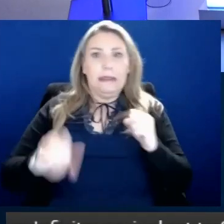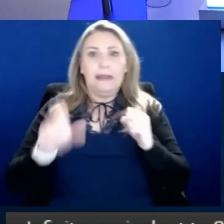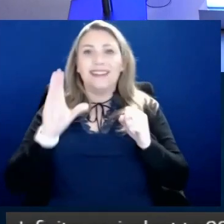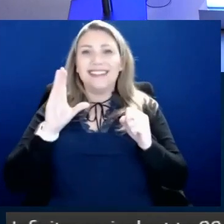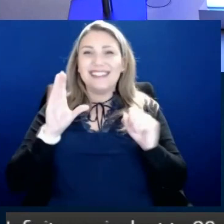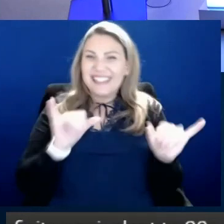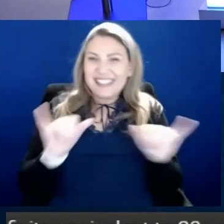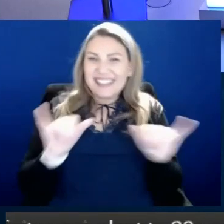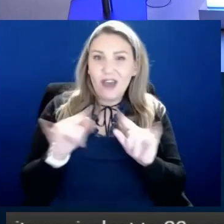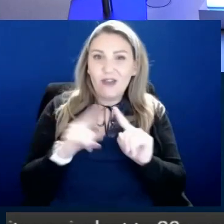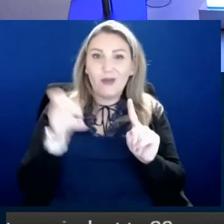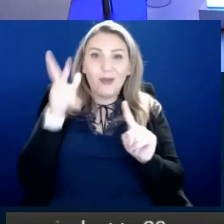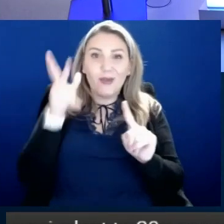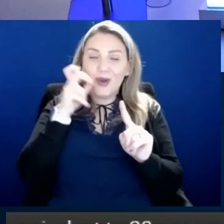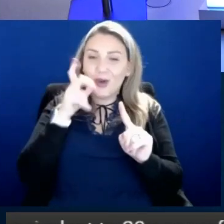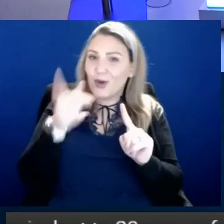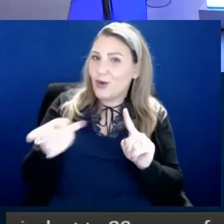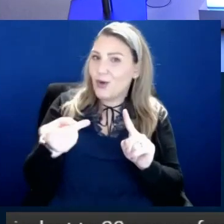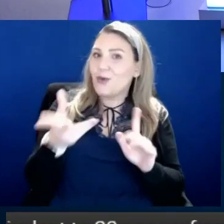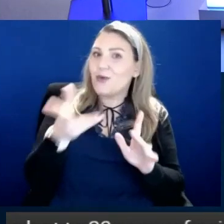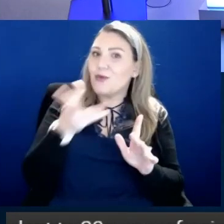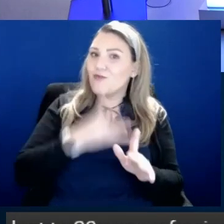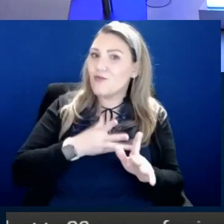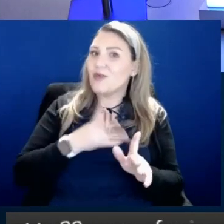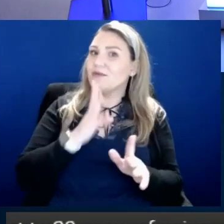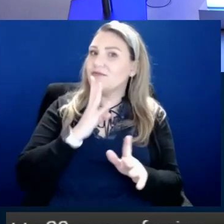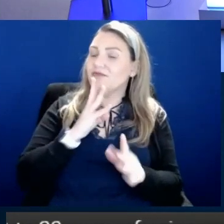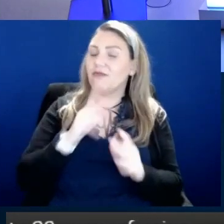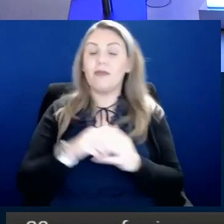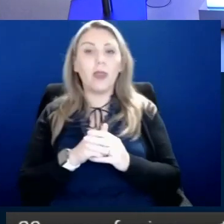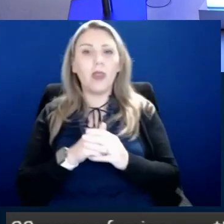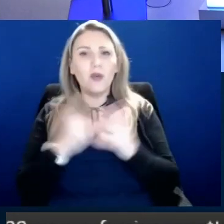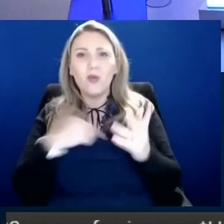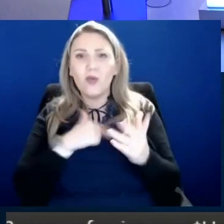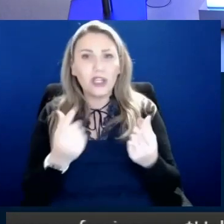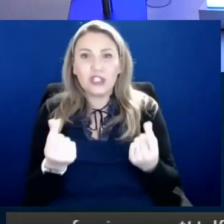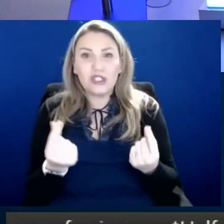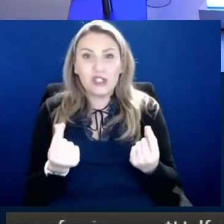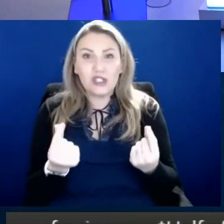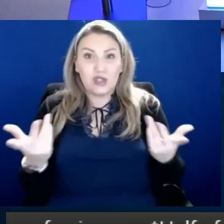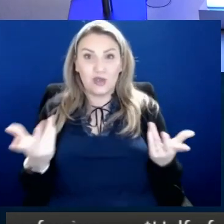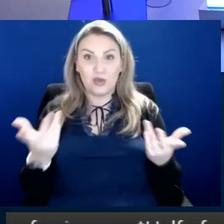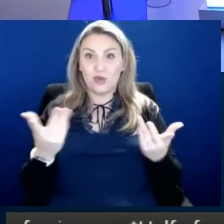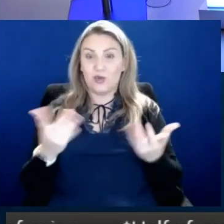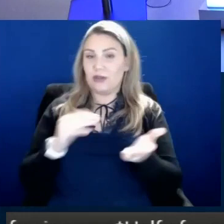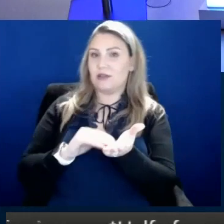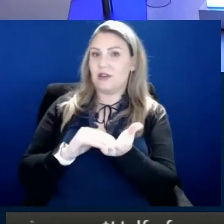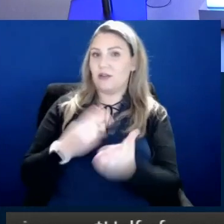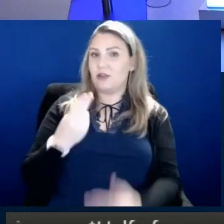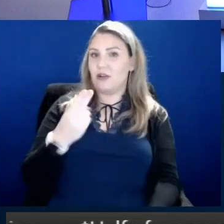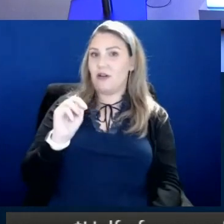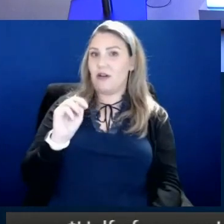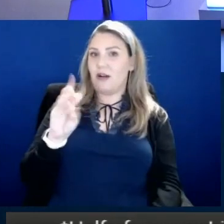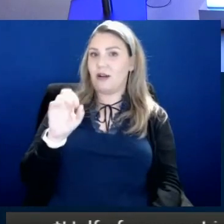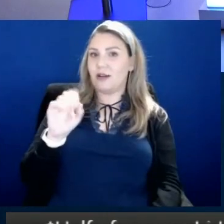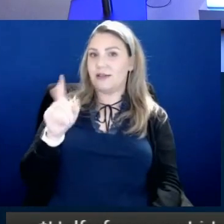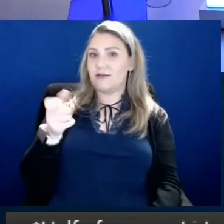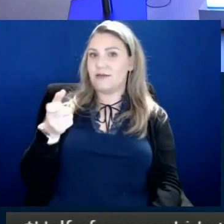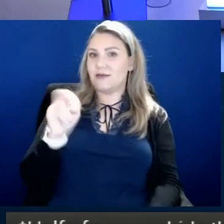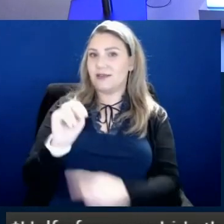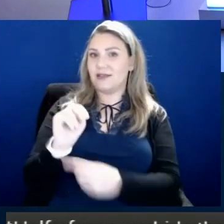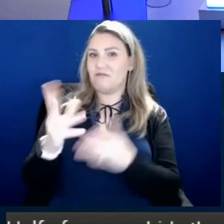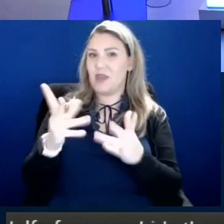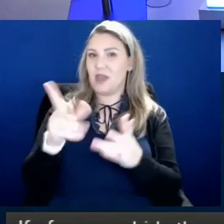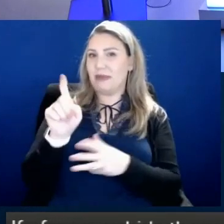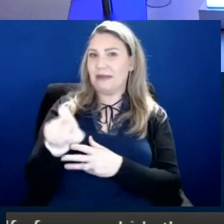you ladies talking about. But she also says, she goes, so what do we do? And Dr. Hawkinson, you might have to chime in on this one. But what do we do when all